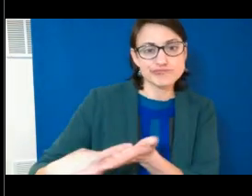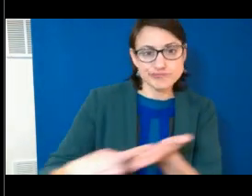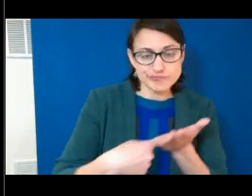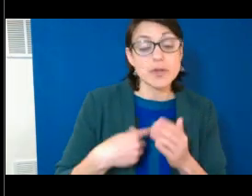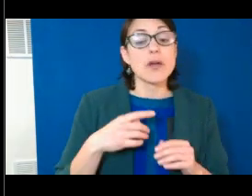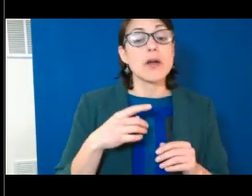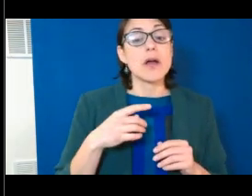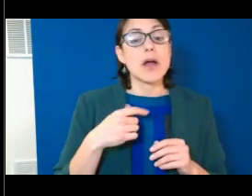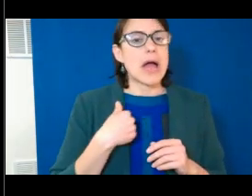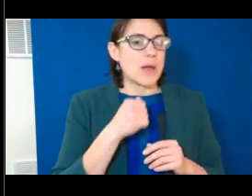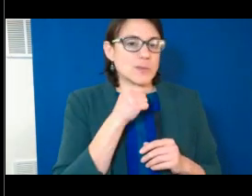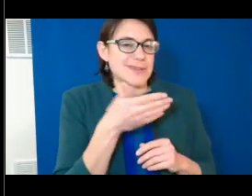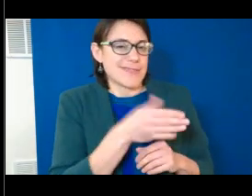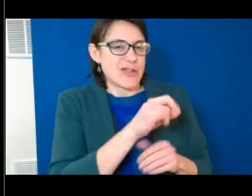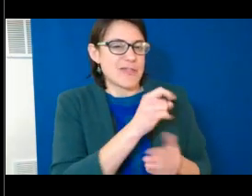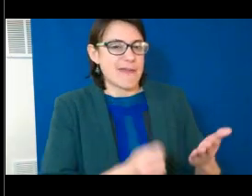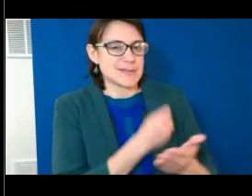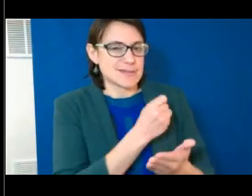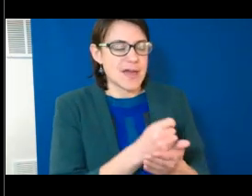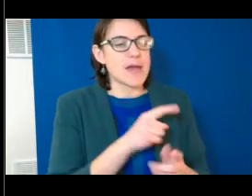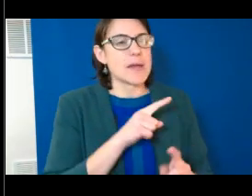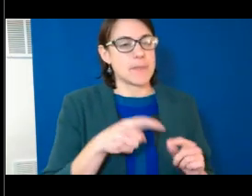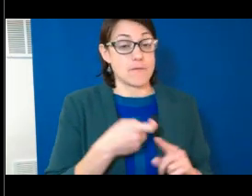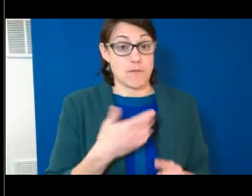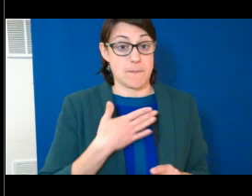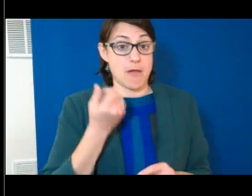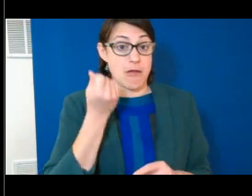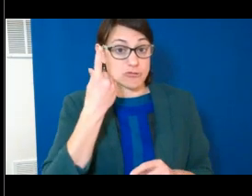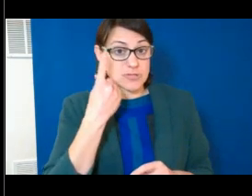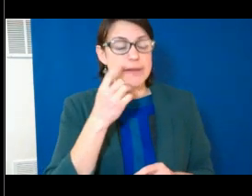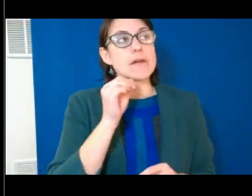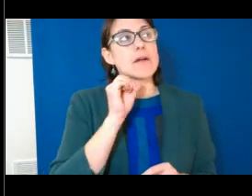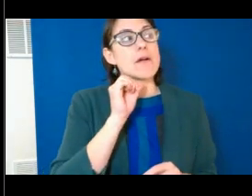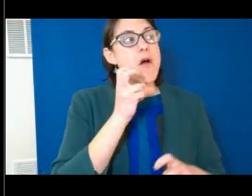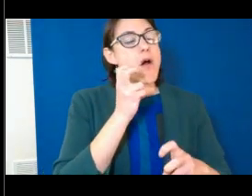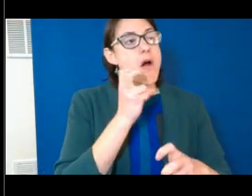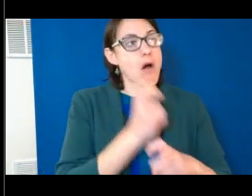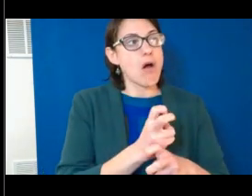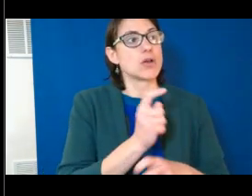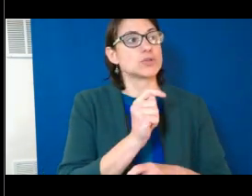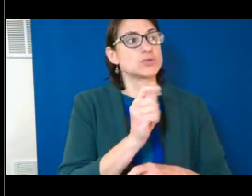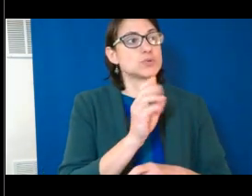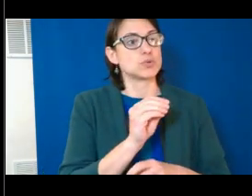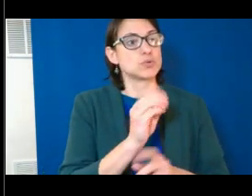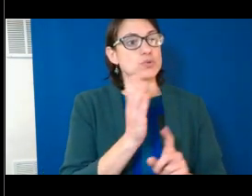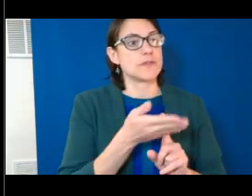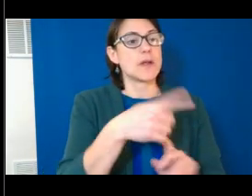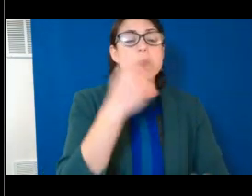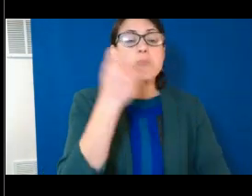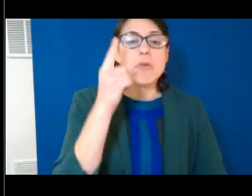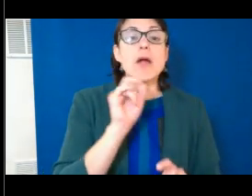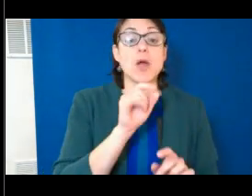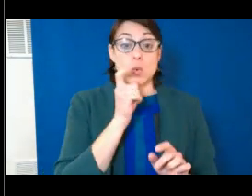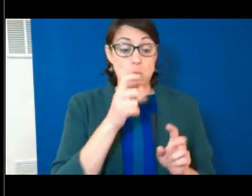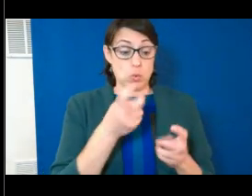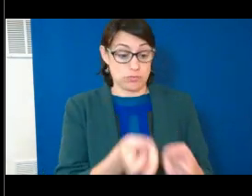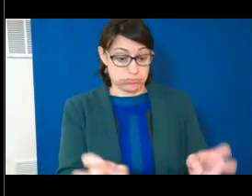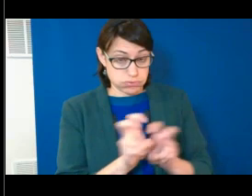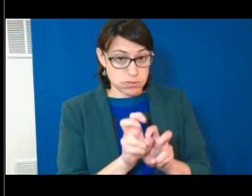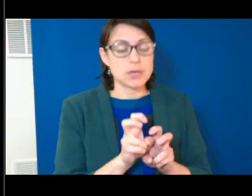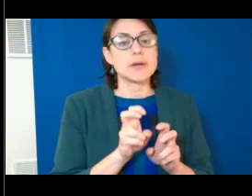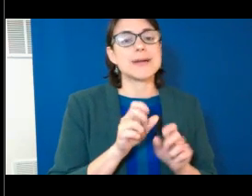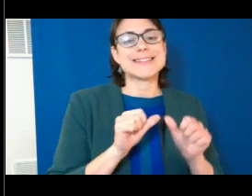very challenging to get these it wasn't like CEOs, it was sustainability officers for these corporations. It was very